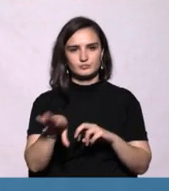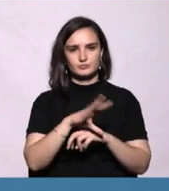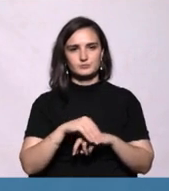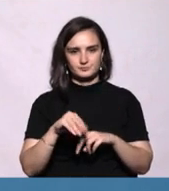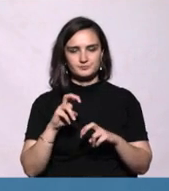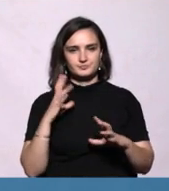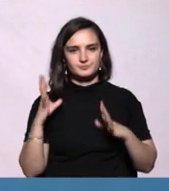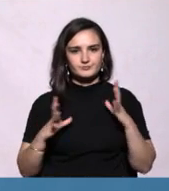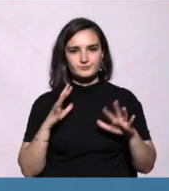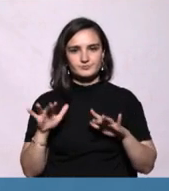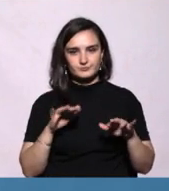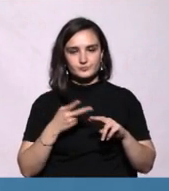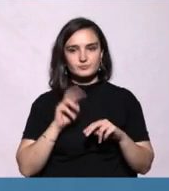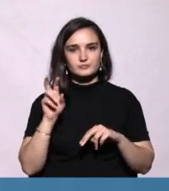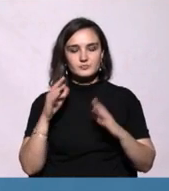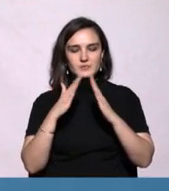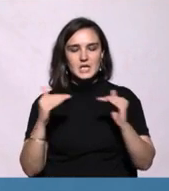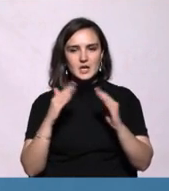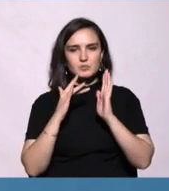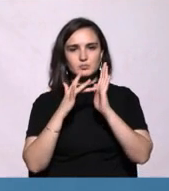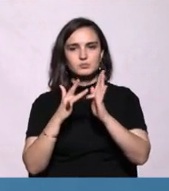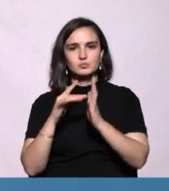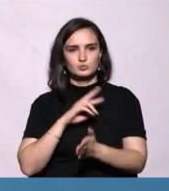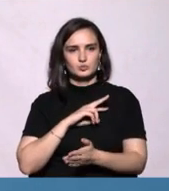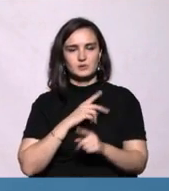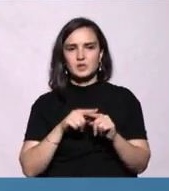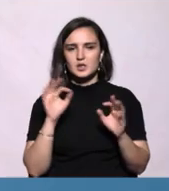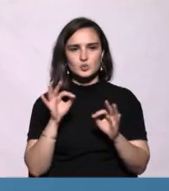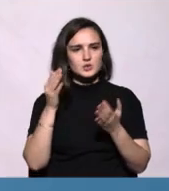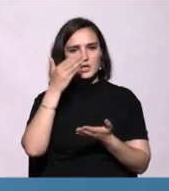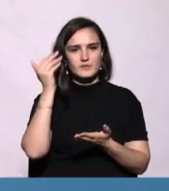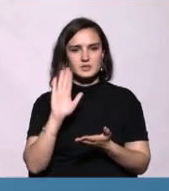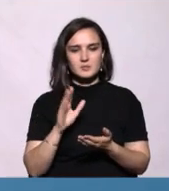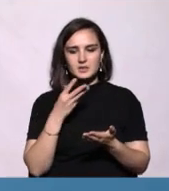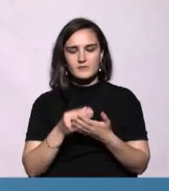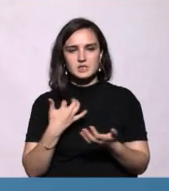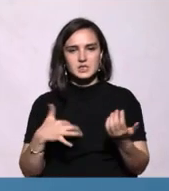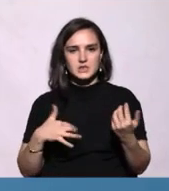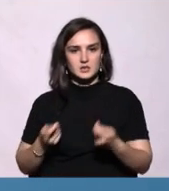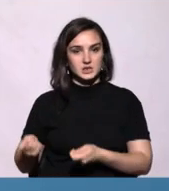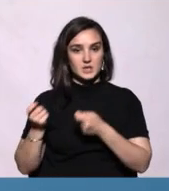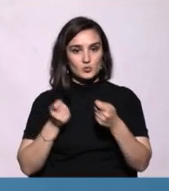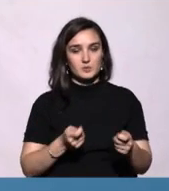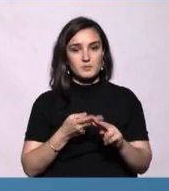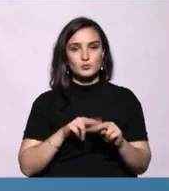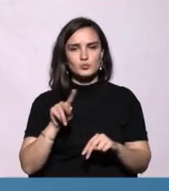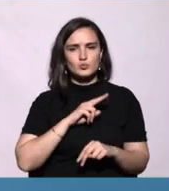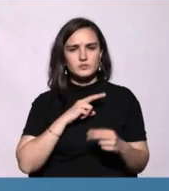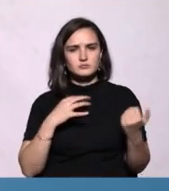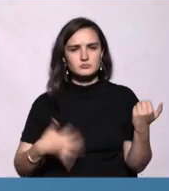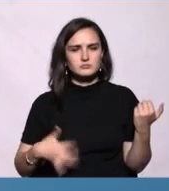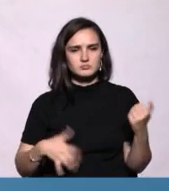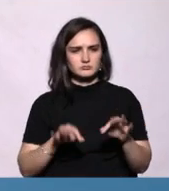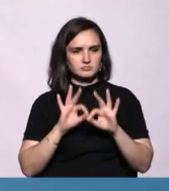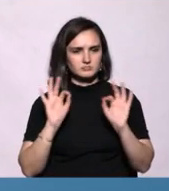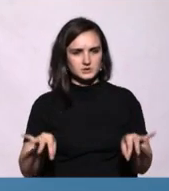goes camping very often. And, he never forgets to bring his guitar because he's so good at